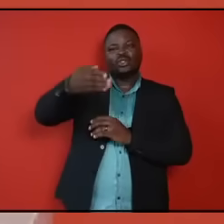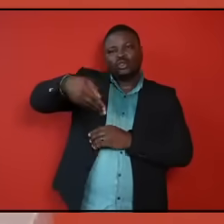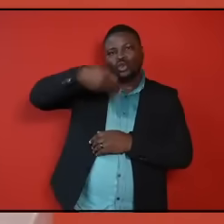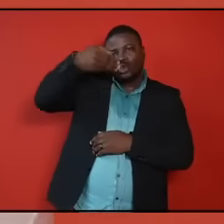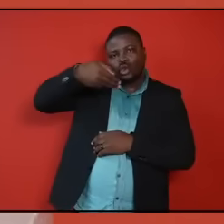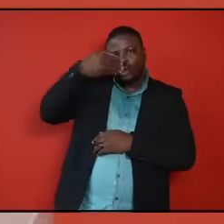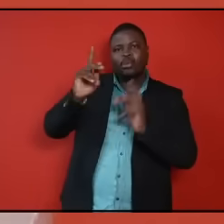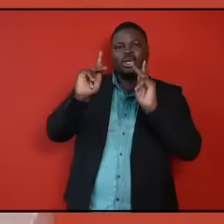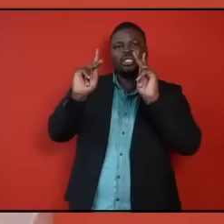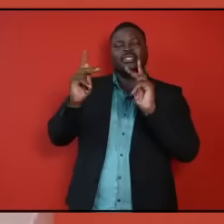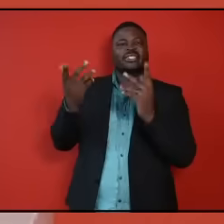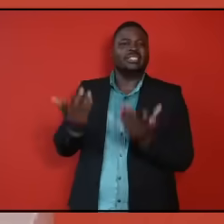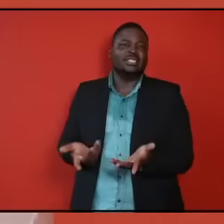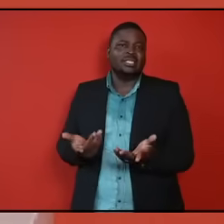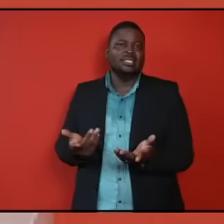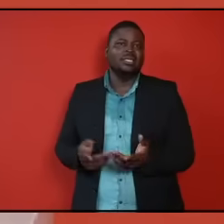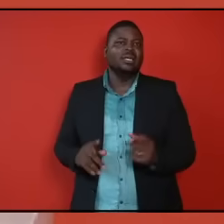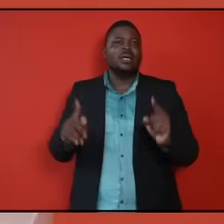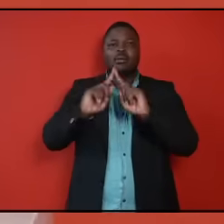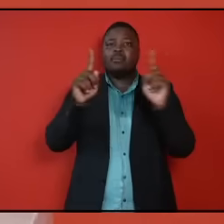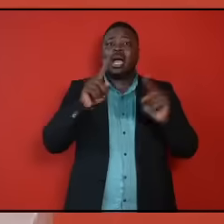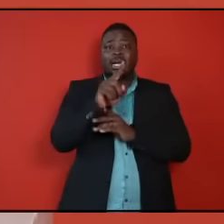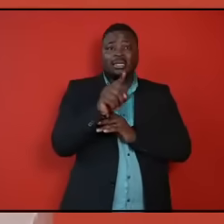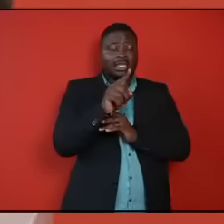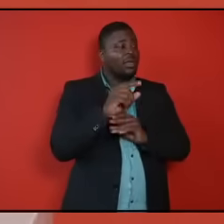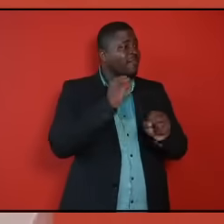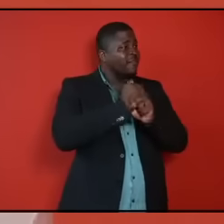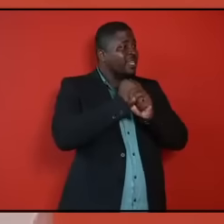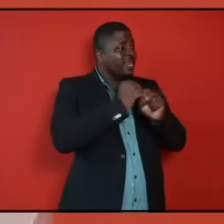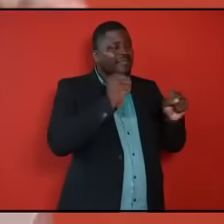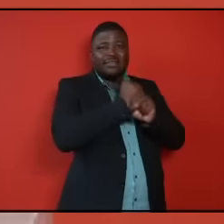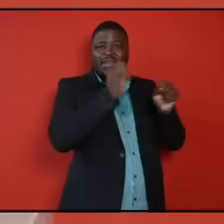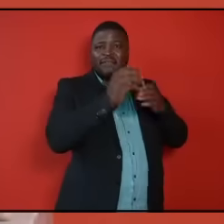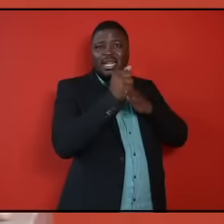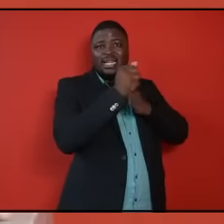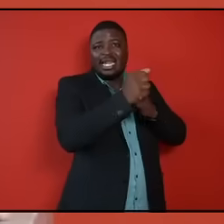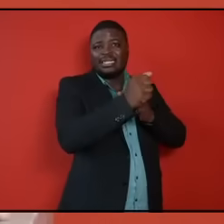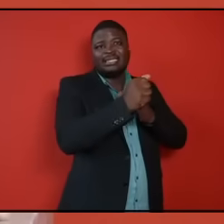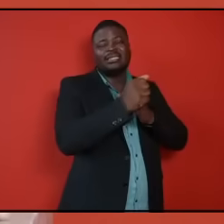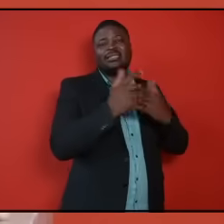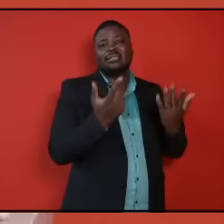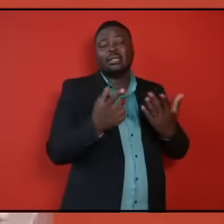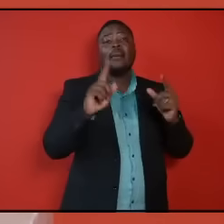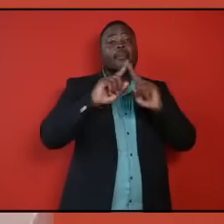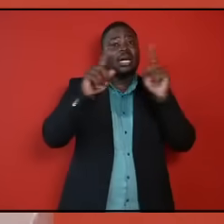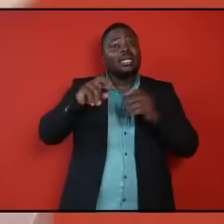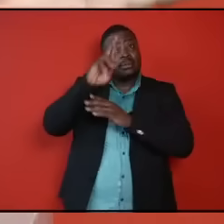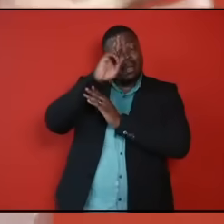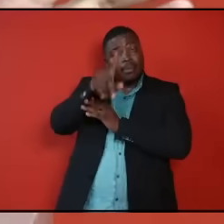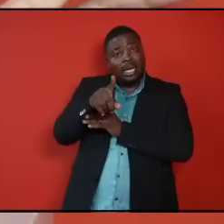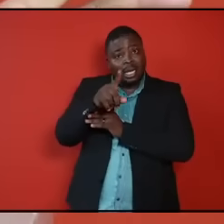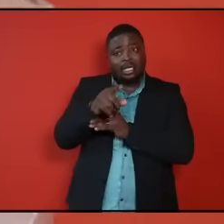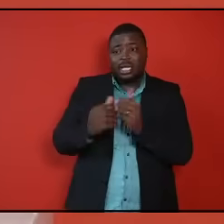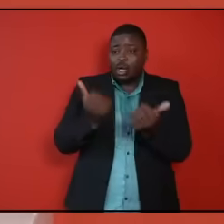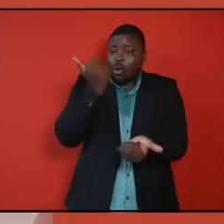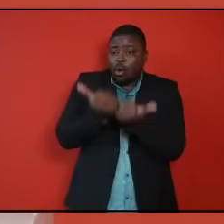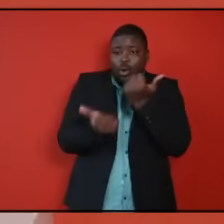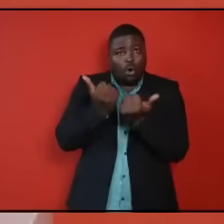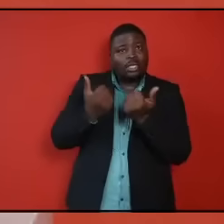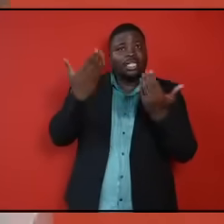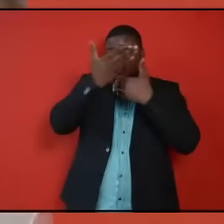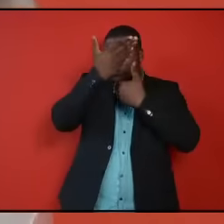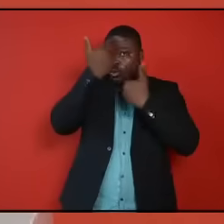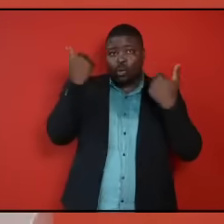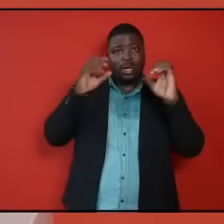No one has ever led that evidence before the court. Remember, the court doesn't know everything, doesn't know anything. It's listening